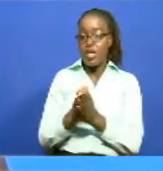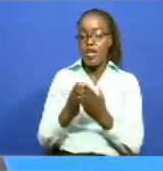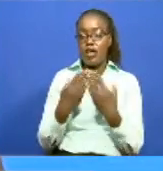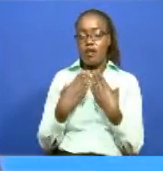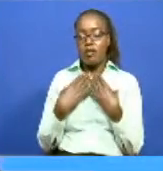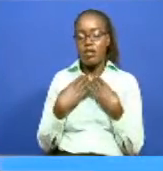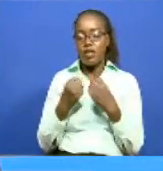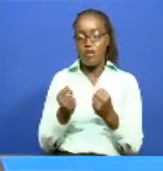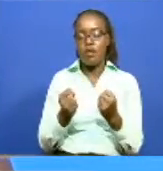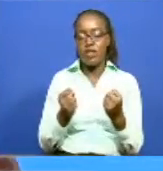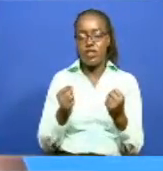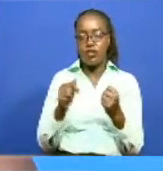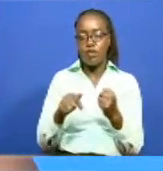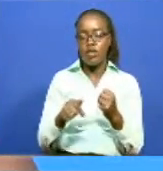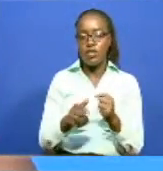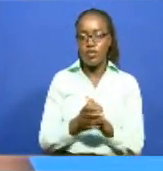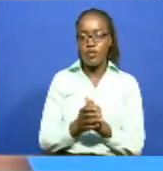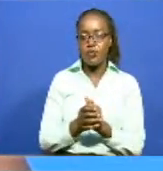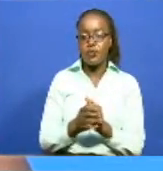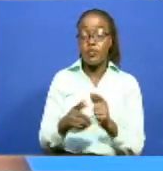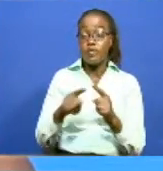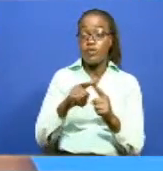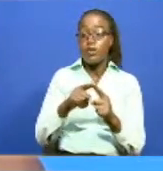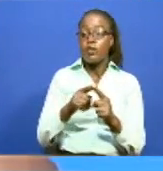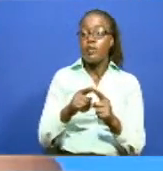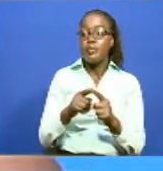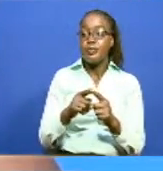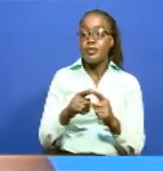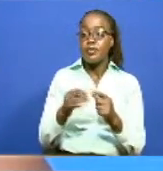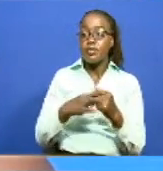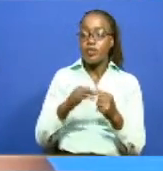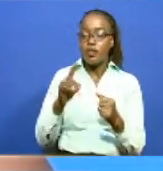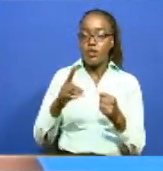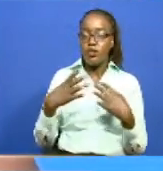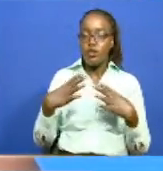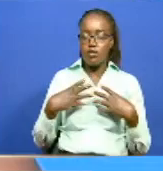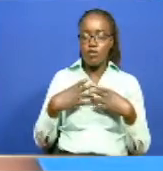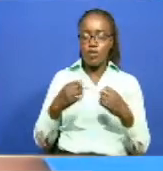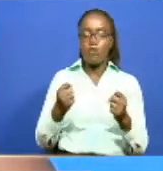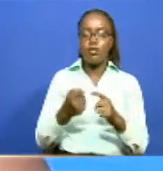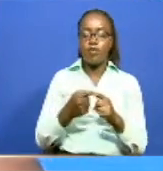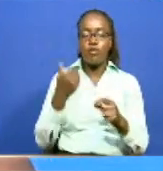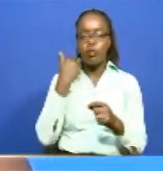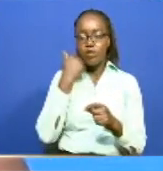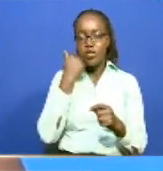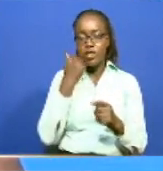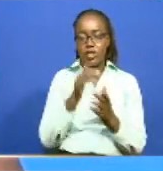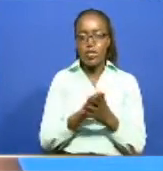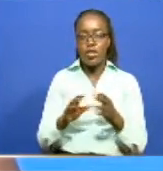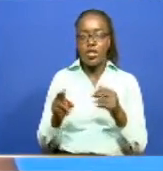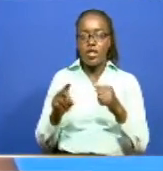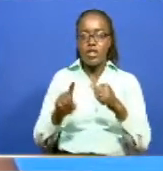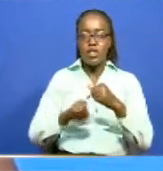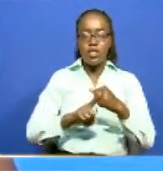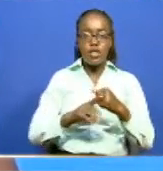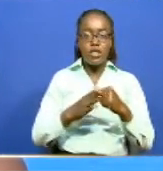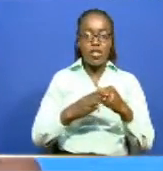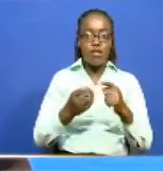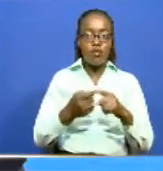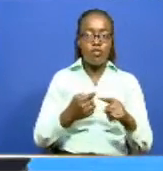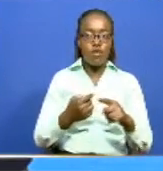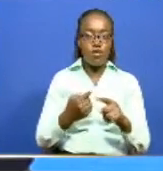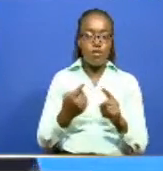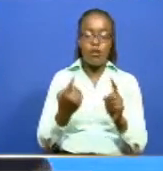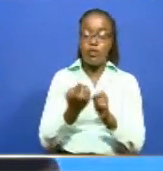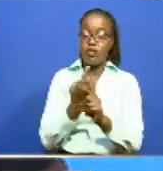recoveries, on a positive note, 81 people have recovered from the disease, 69 have been discharged from